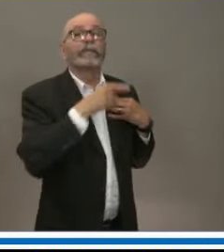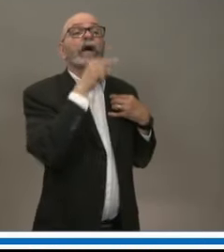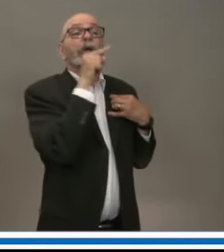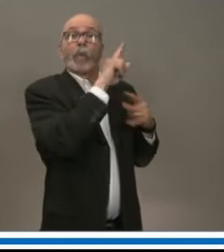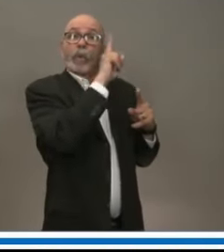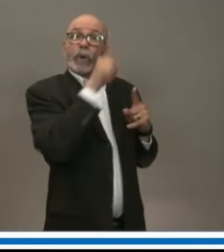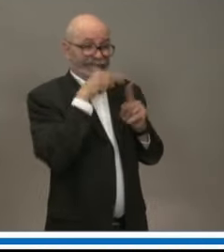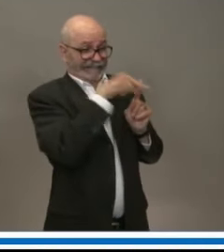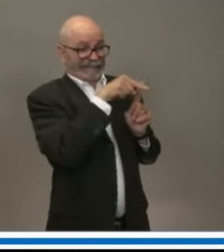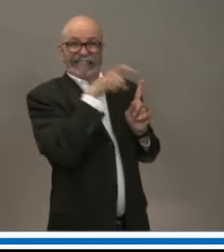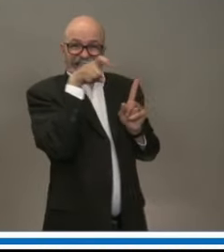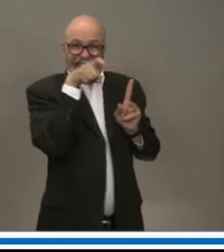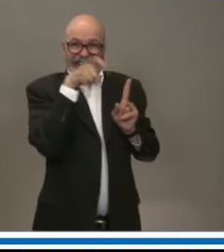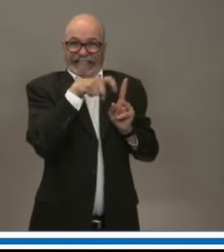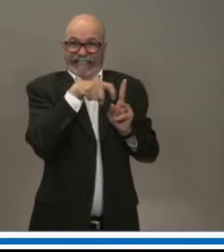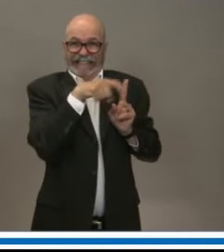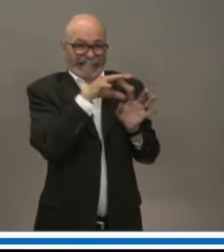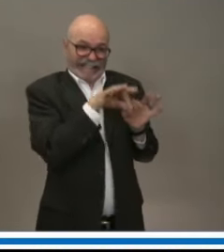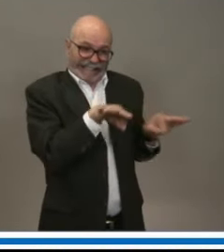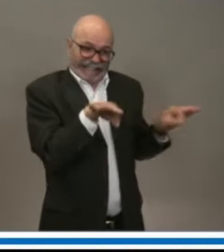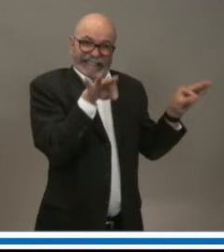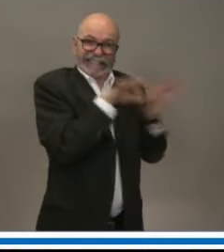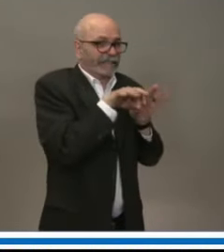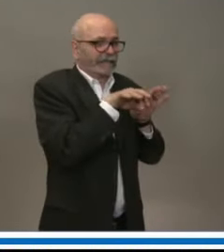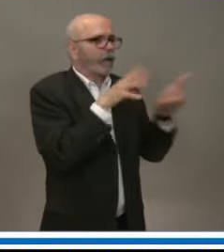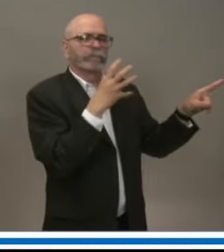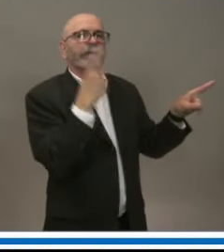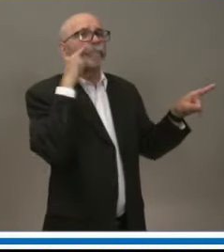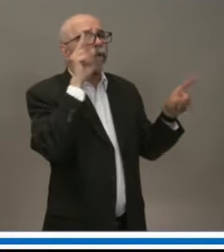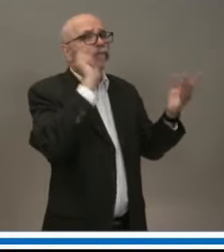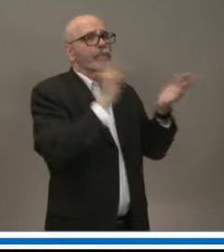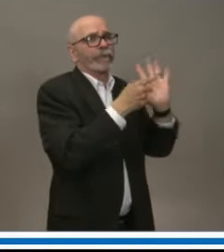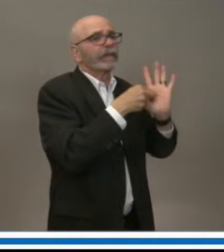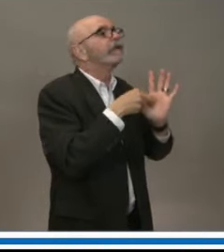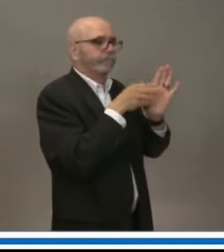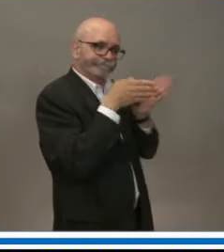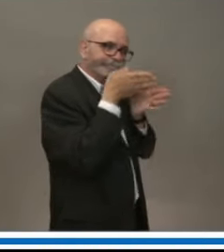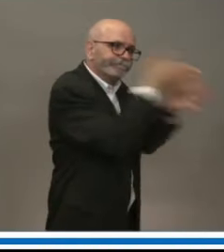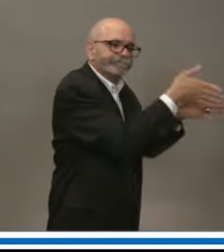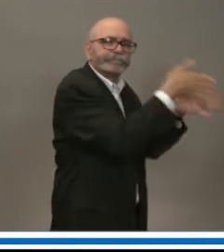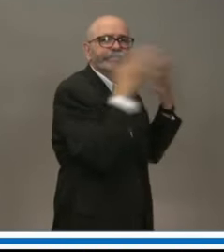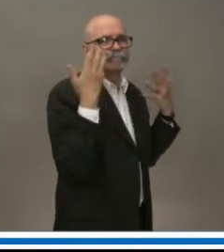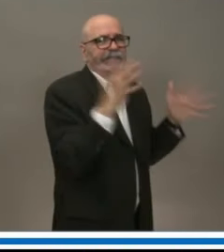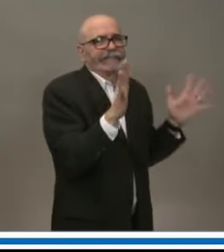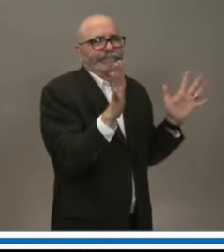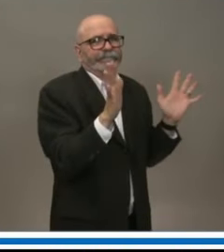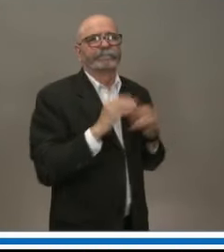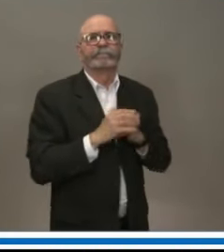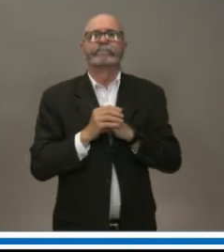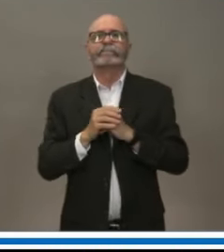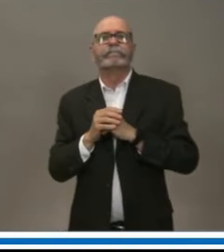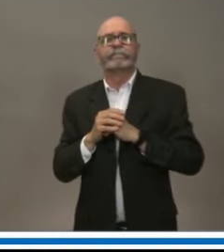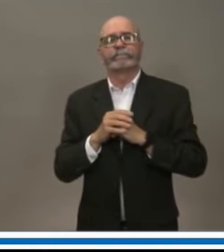health protocols that have been in place and have been there for a very long time. Go ahead with your follow-up,